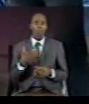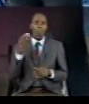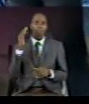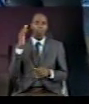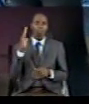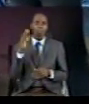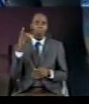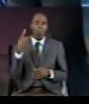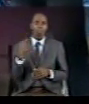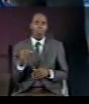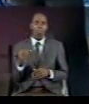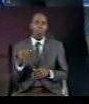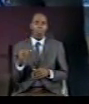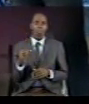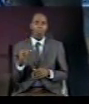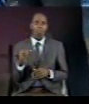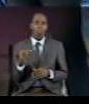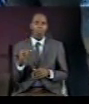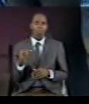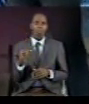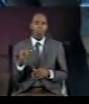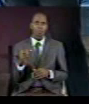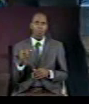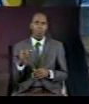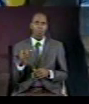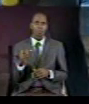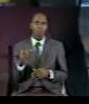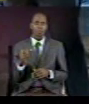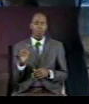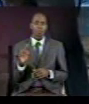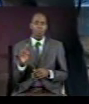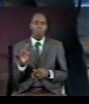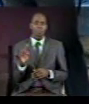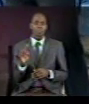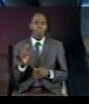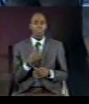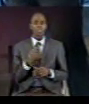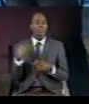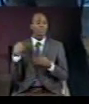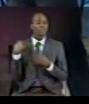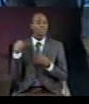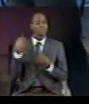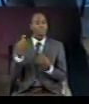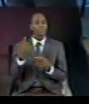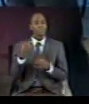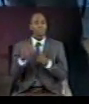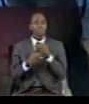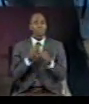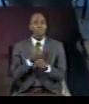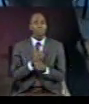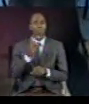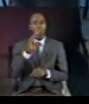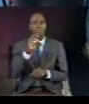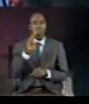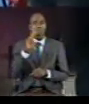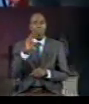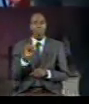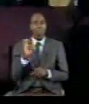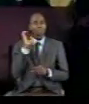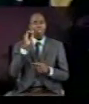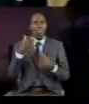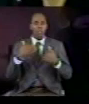Elder Gongo Onufemi. Since 2020, he has been having difficulty in